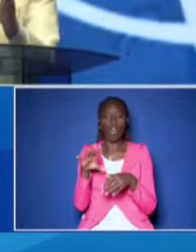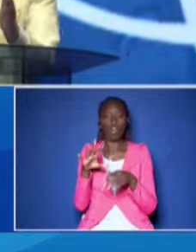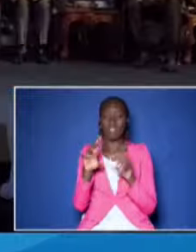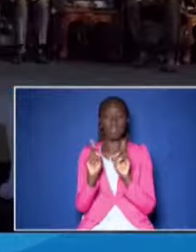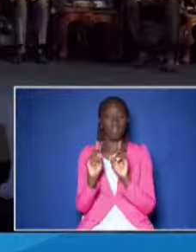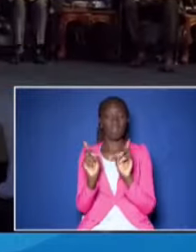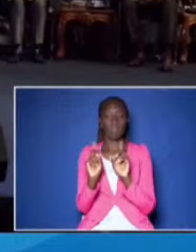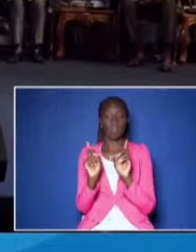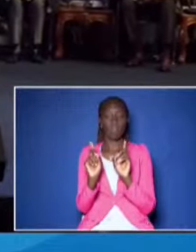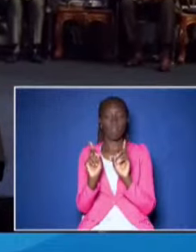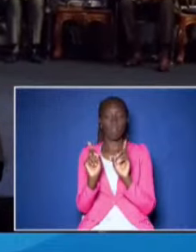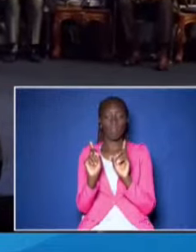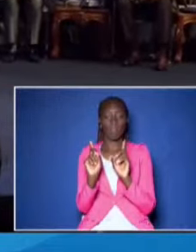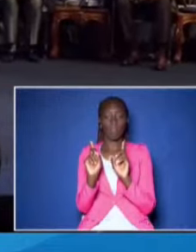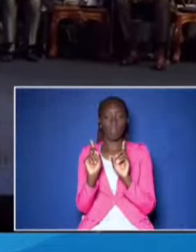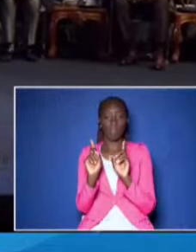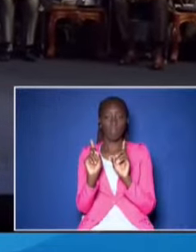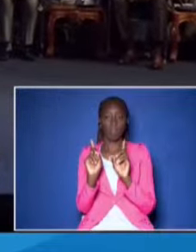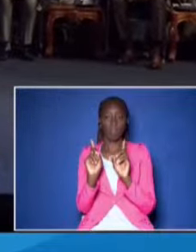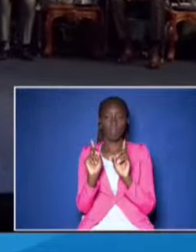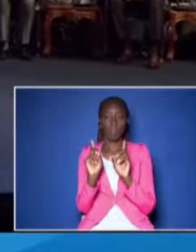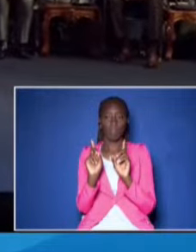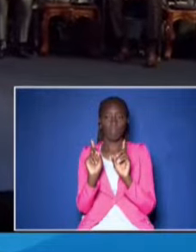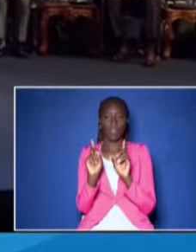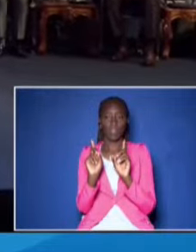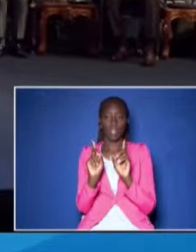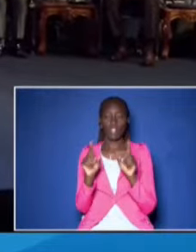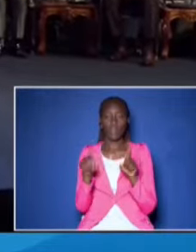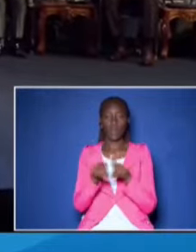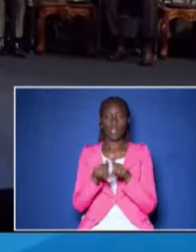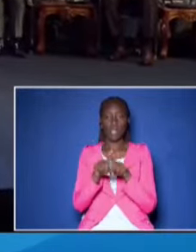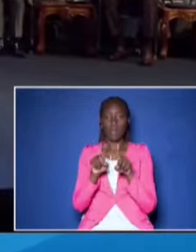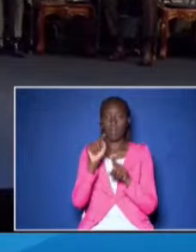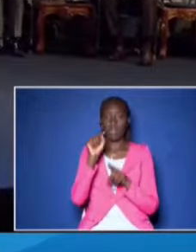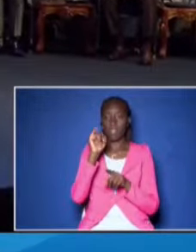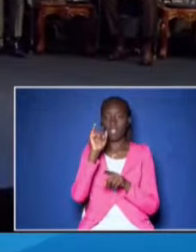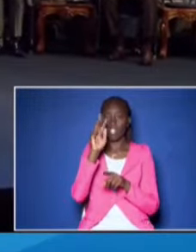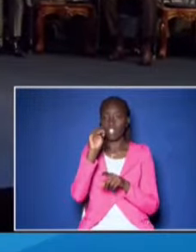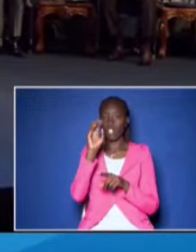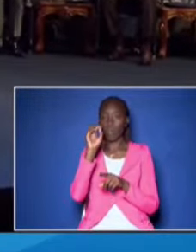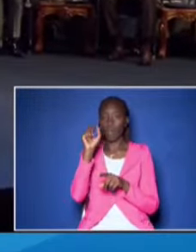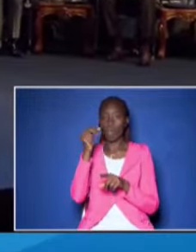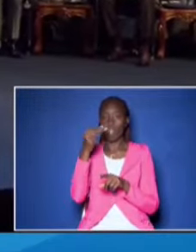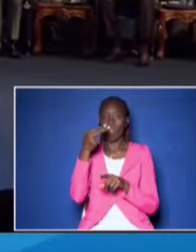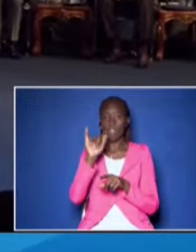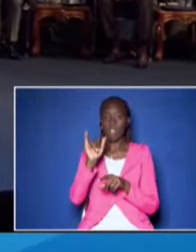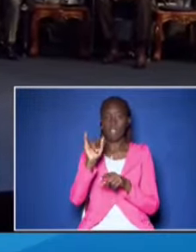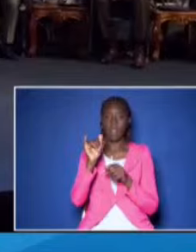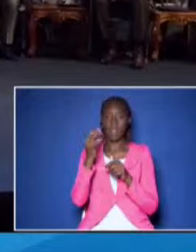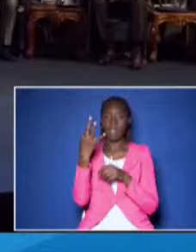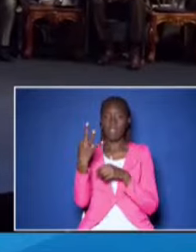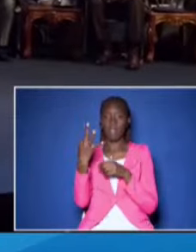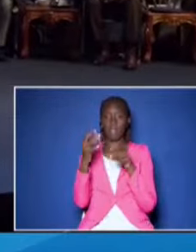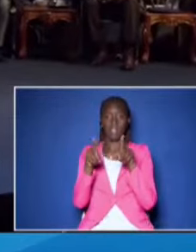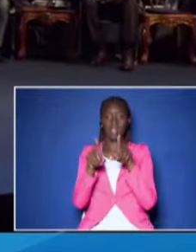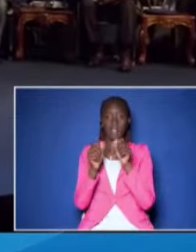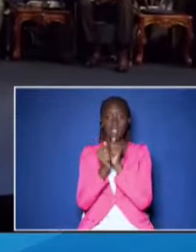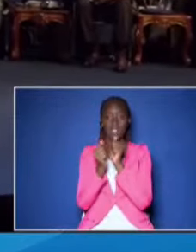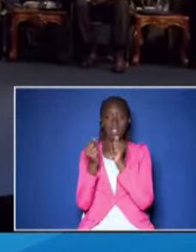removed now second Timothy 3:16 I'm almost done this is very